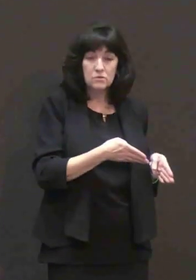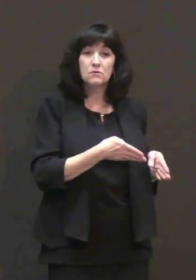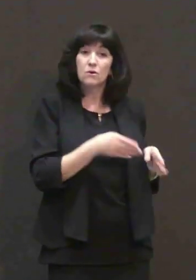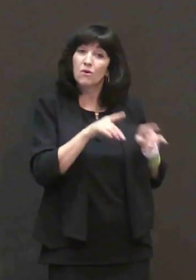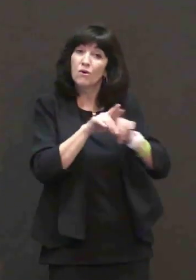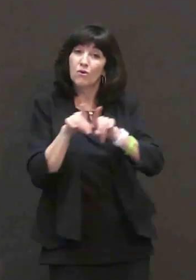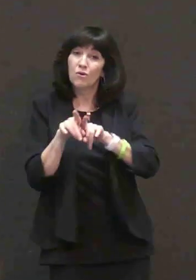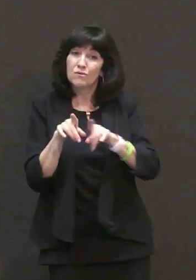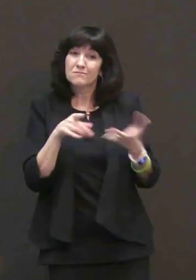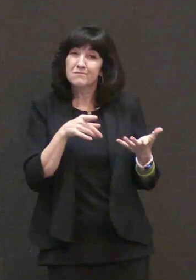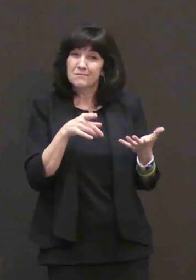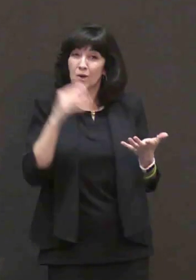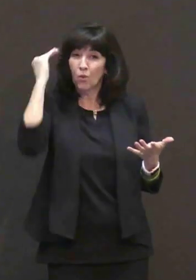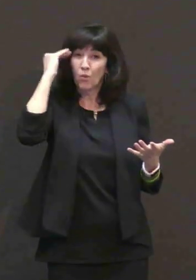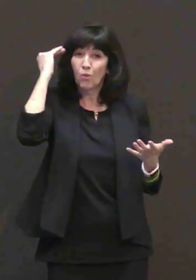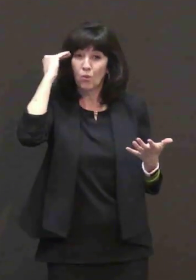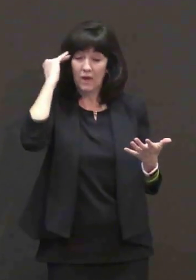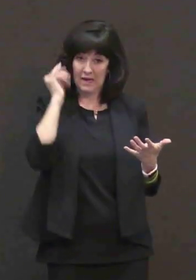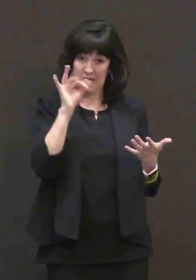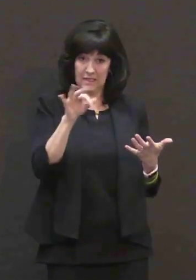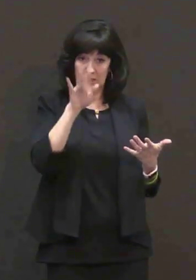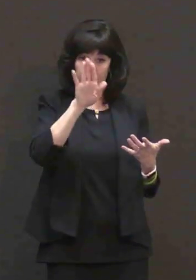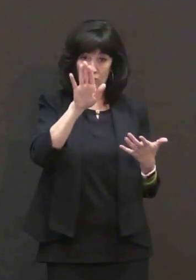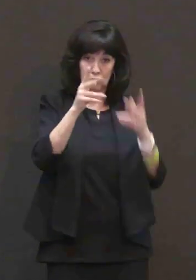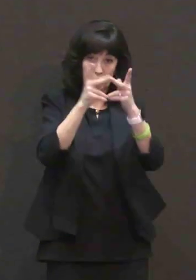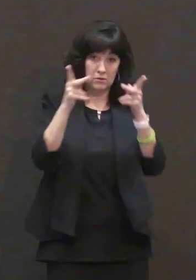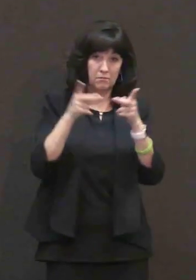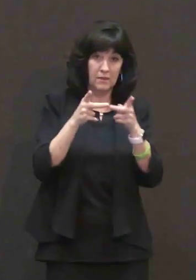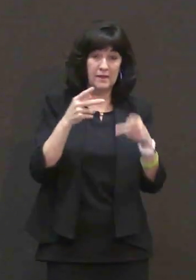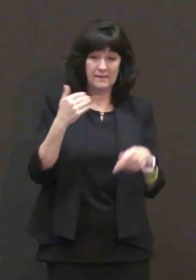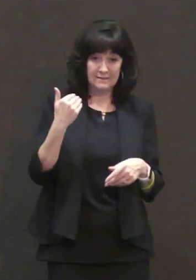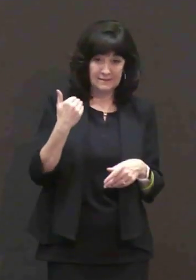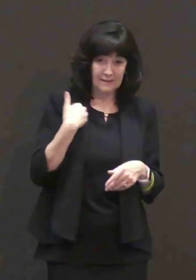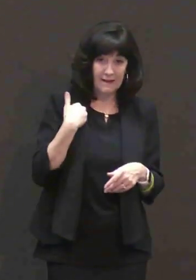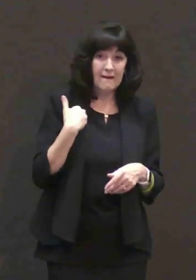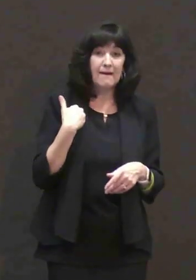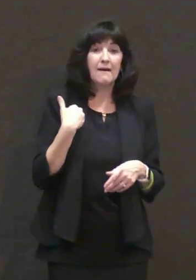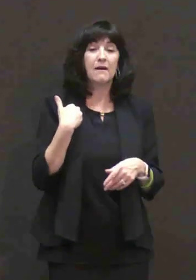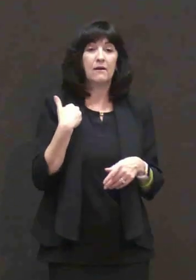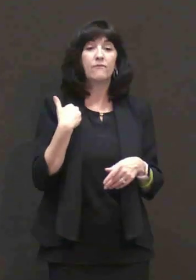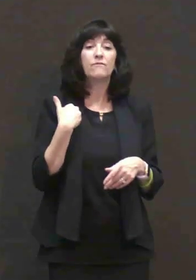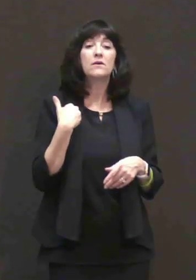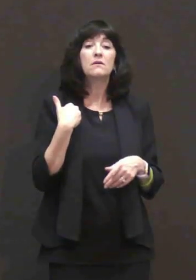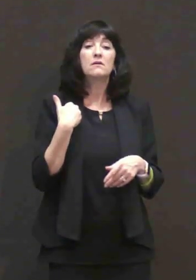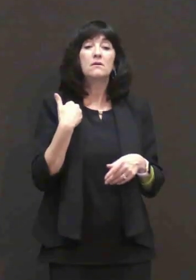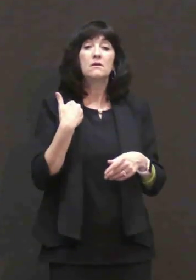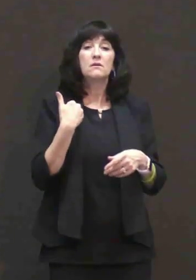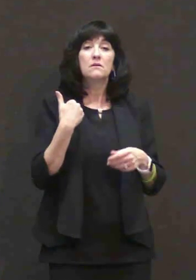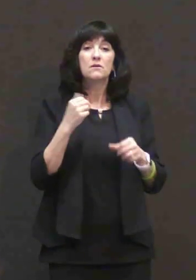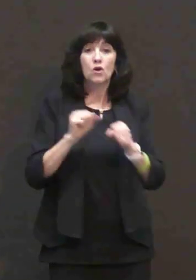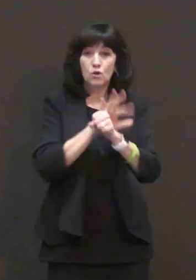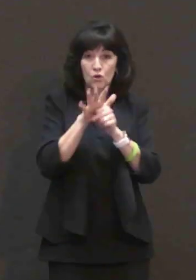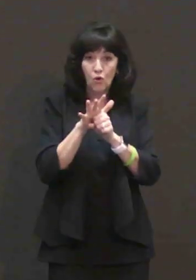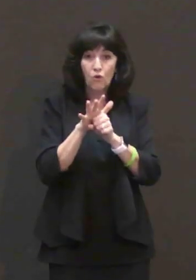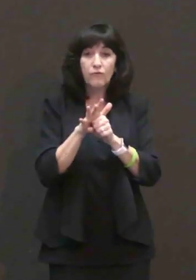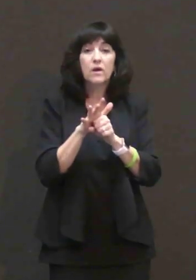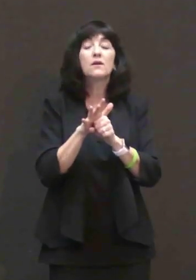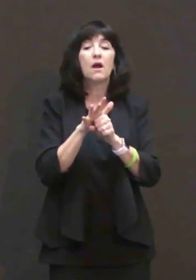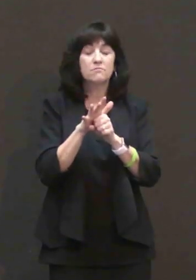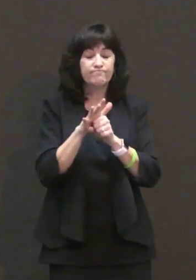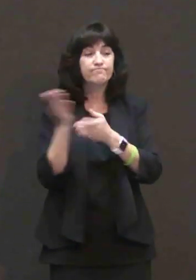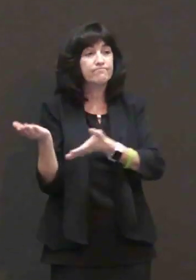that there's an expectation that if they have a patient who leaves their facility to go to the hospital, that there is a right for